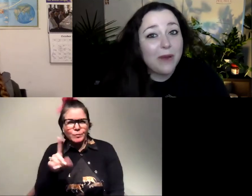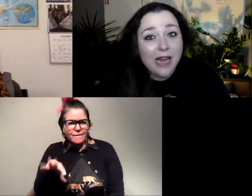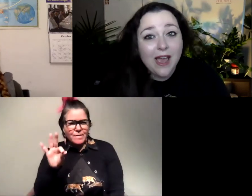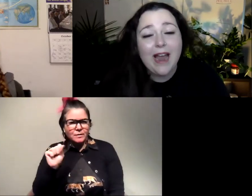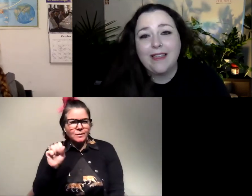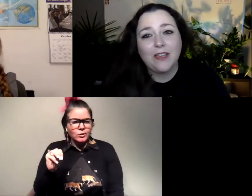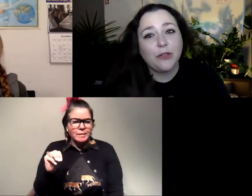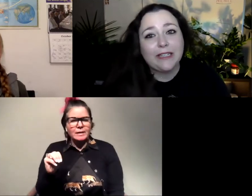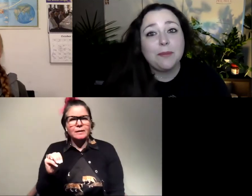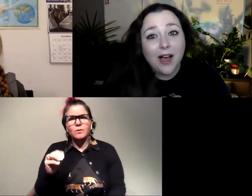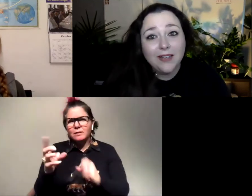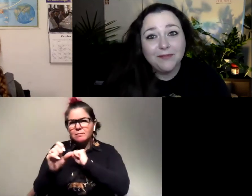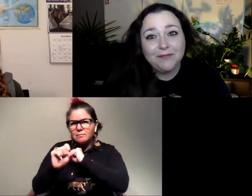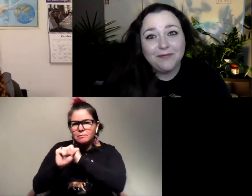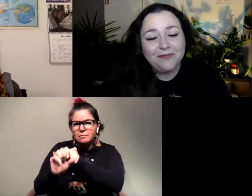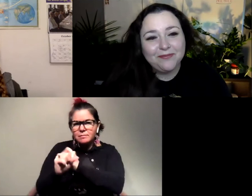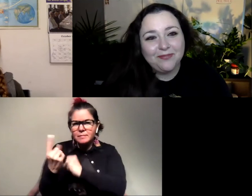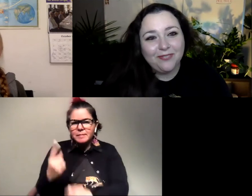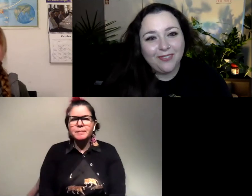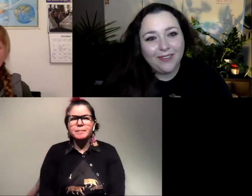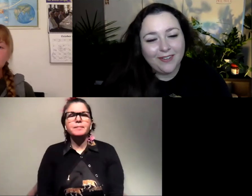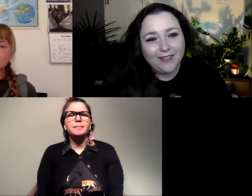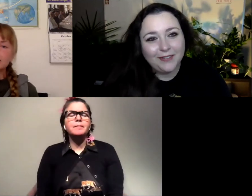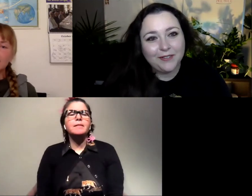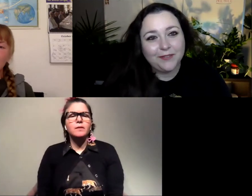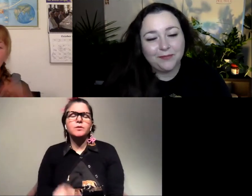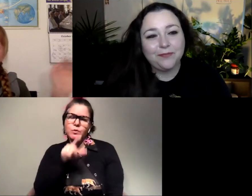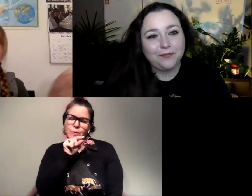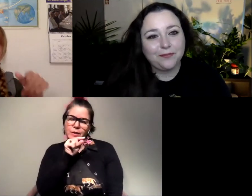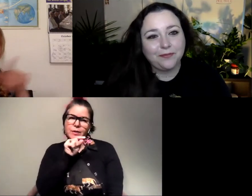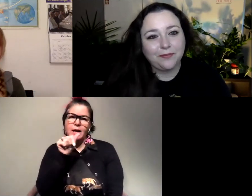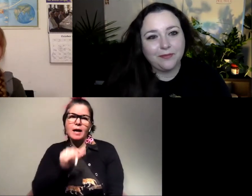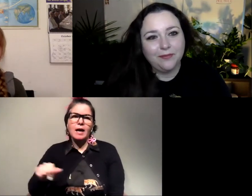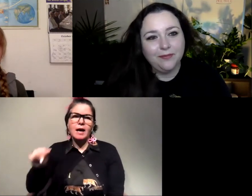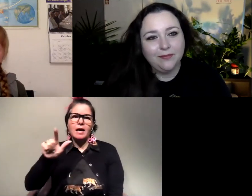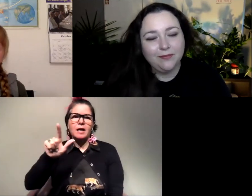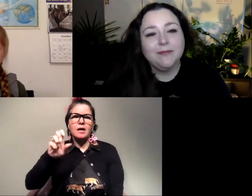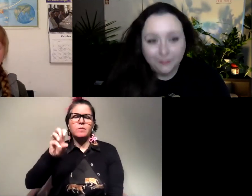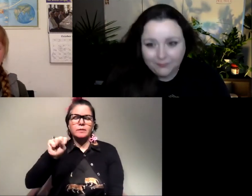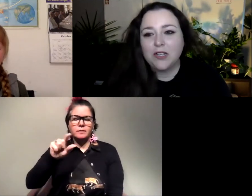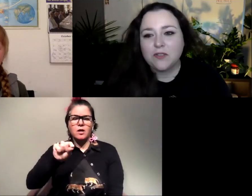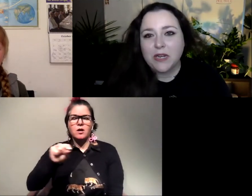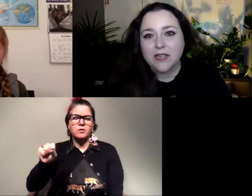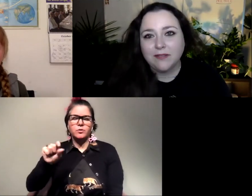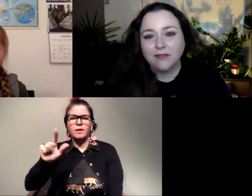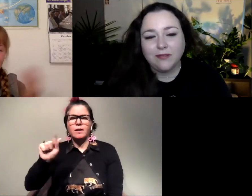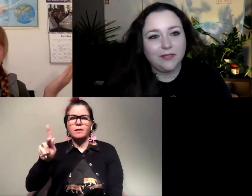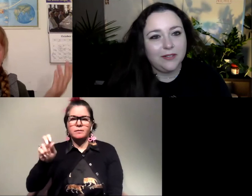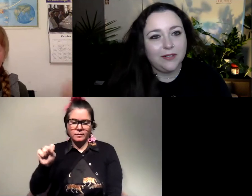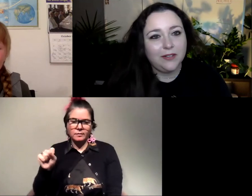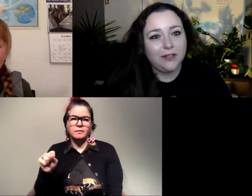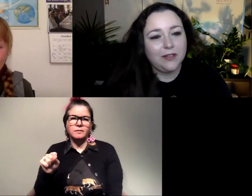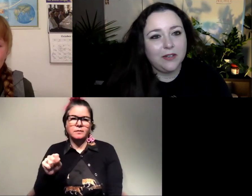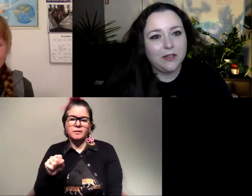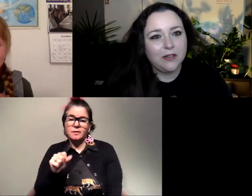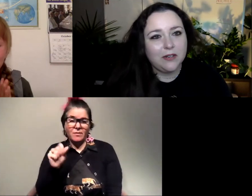social media? Anything you'd like to plug? Yeah, I'm on Twitter at Lewis_lakes. And I'd love to, if there